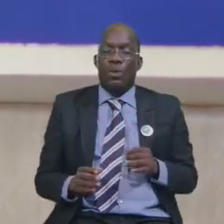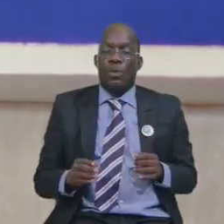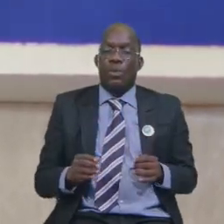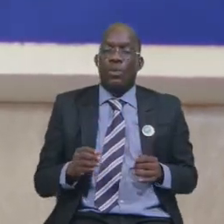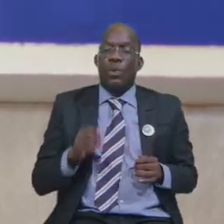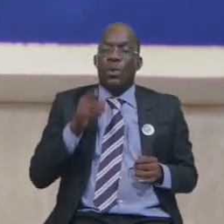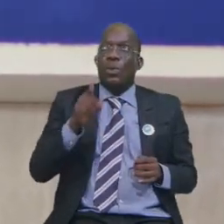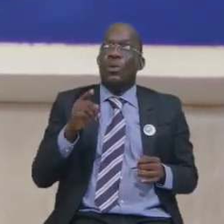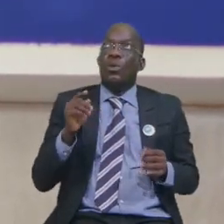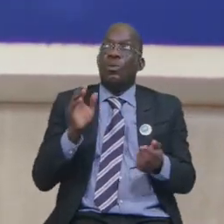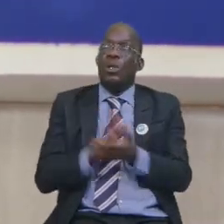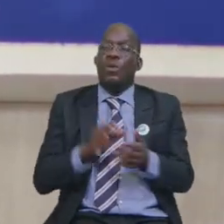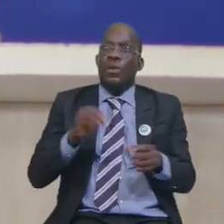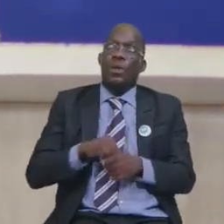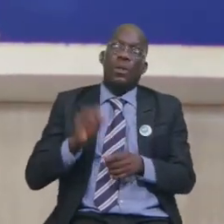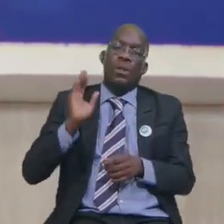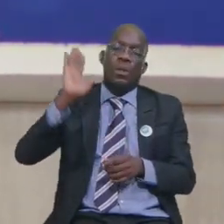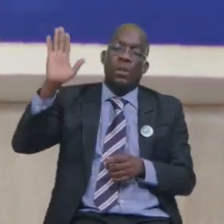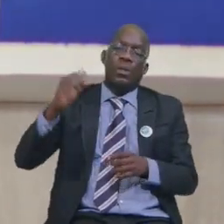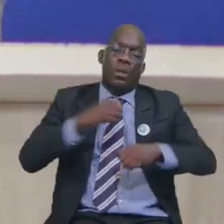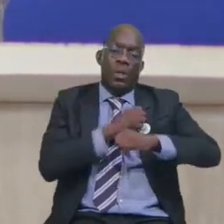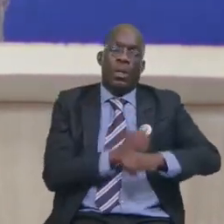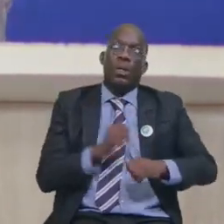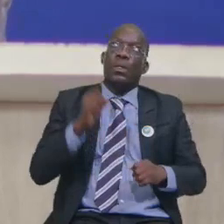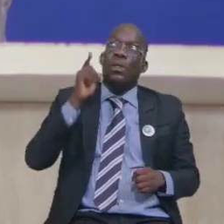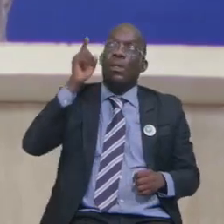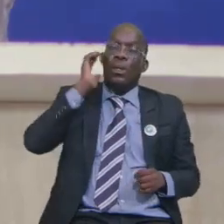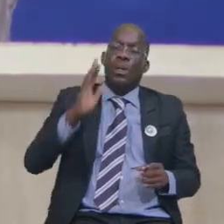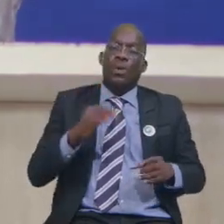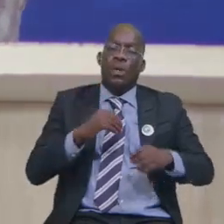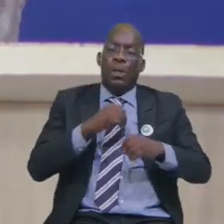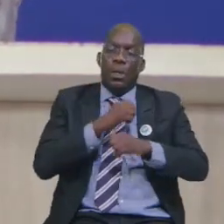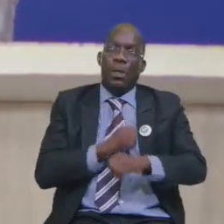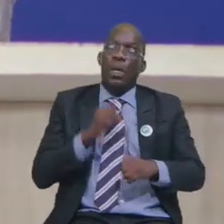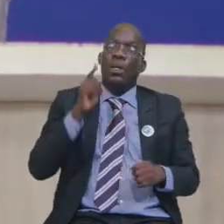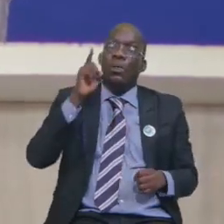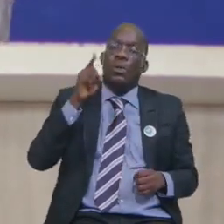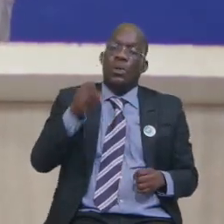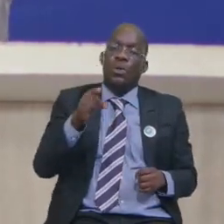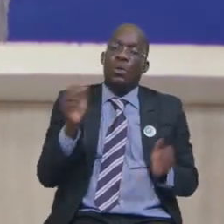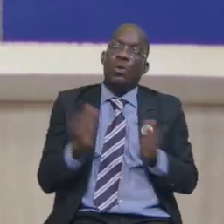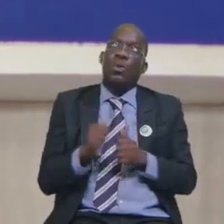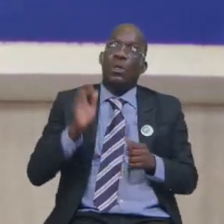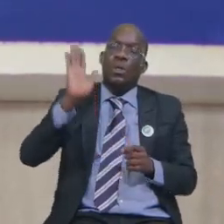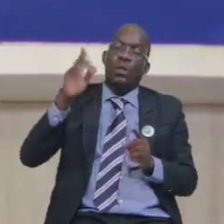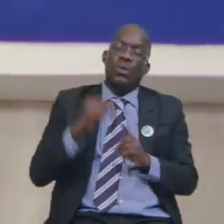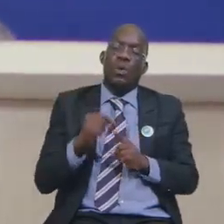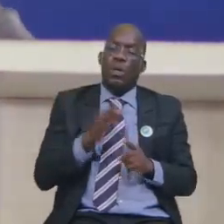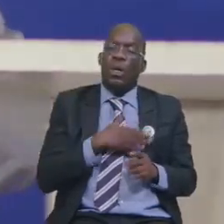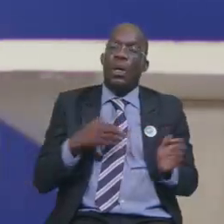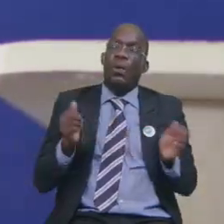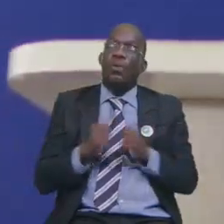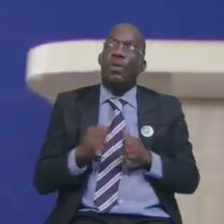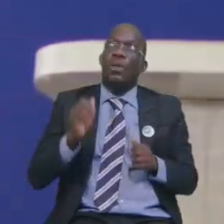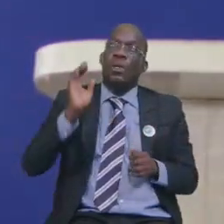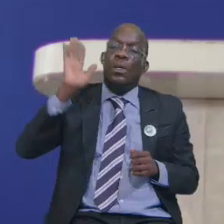His guidance. He will guide you with His word, with His spirit. He will guide you with your